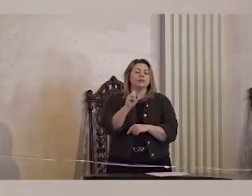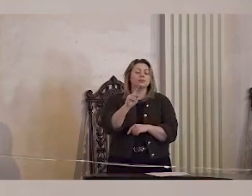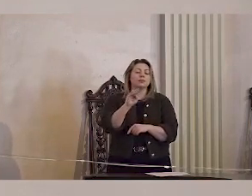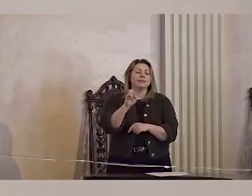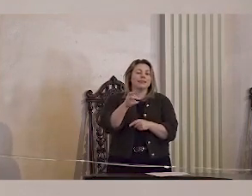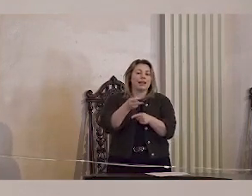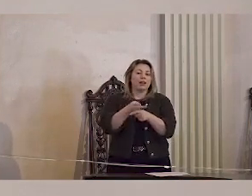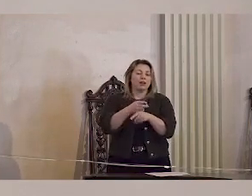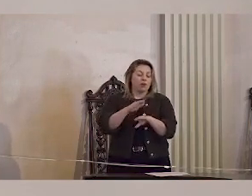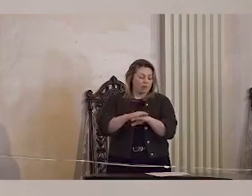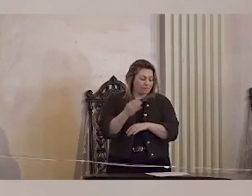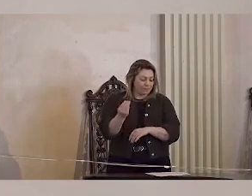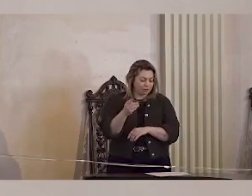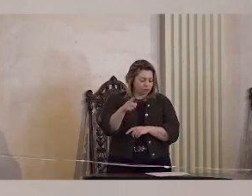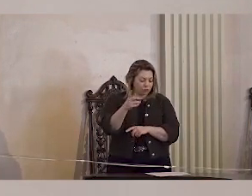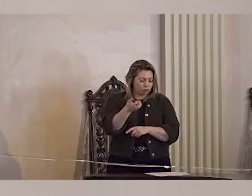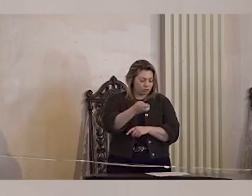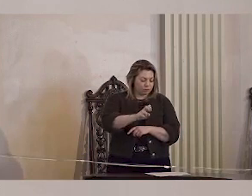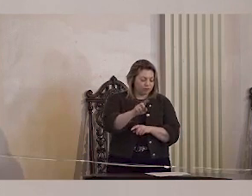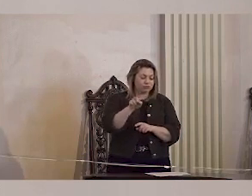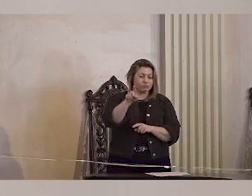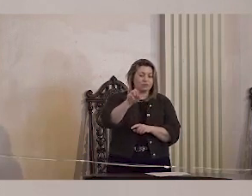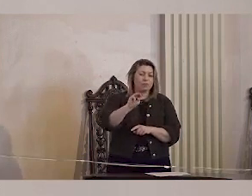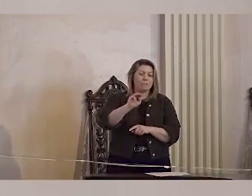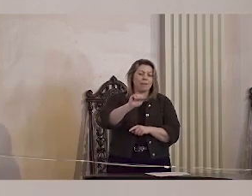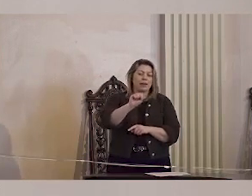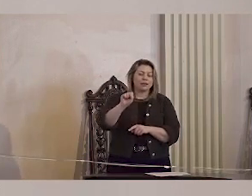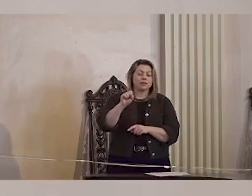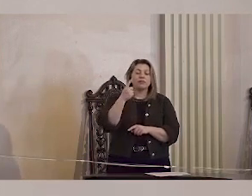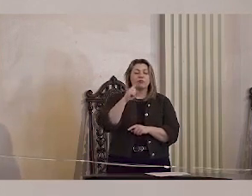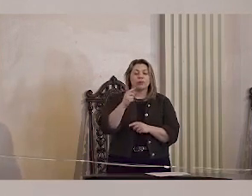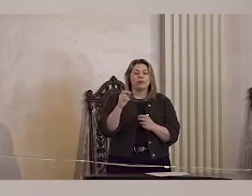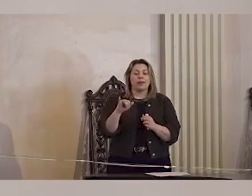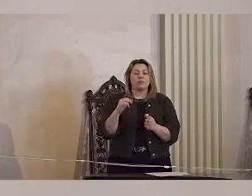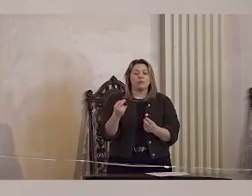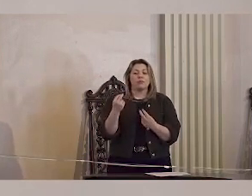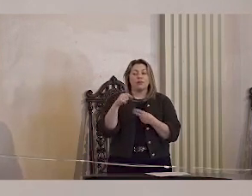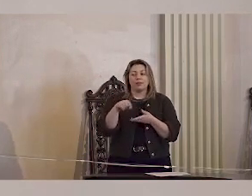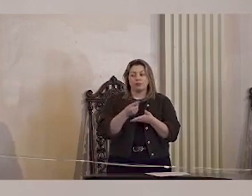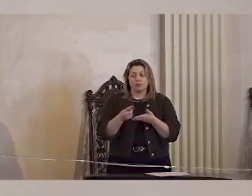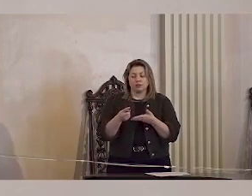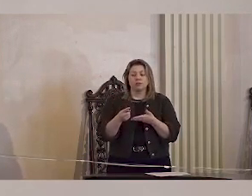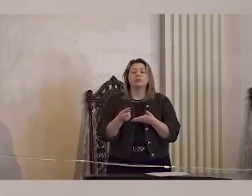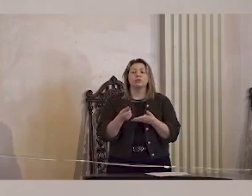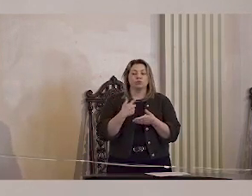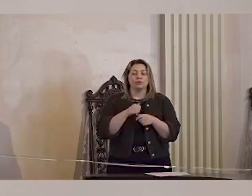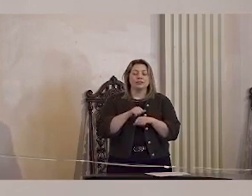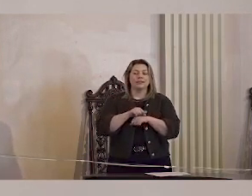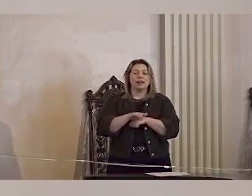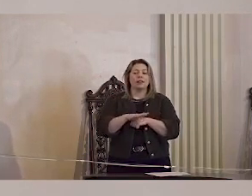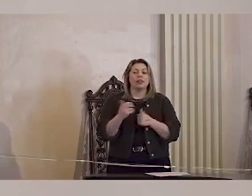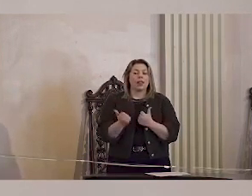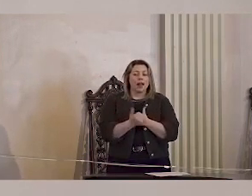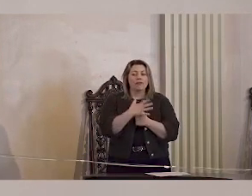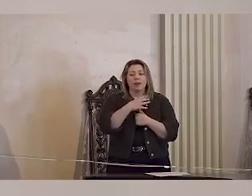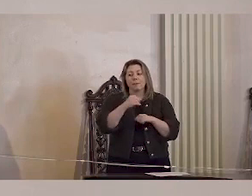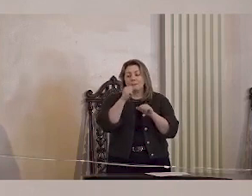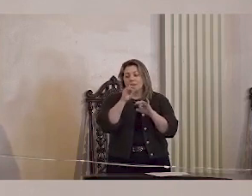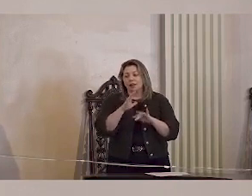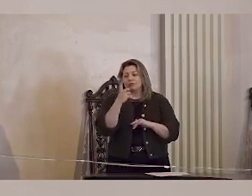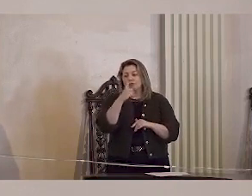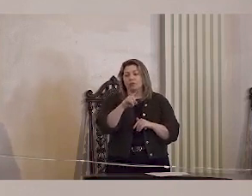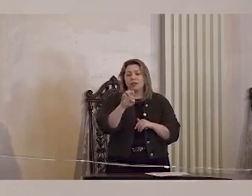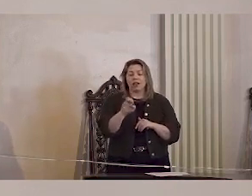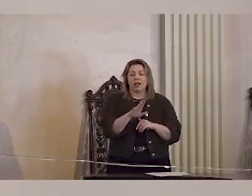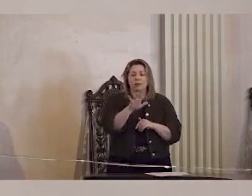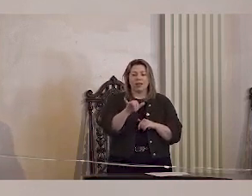Monday. She will be traveling to Massachusetts for the memorial this week, and we're sending love and blessings to